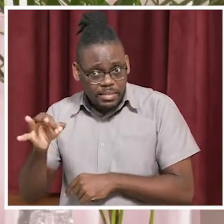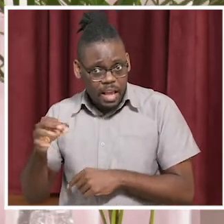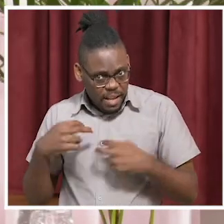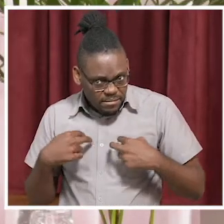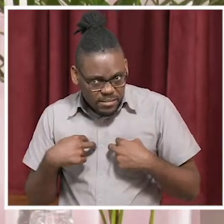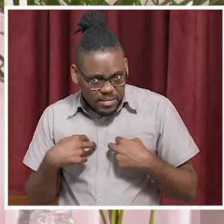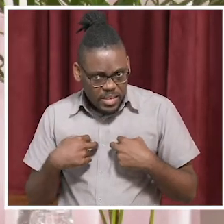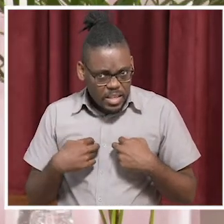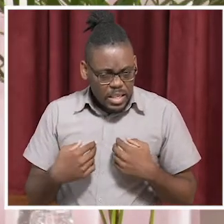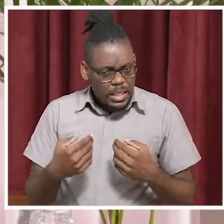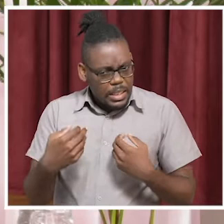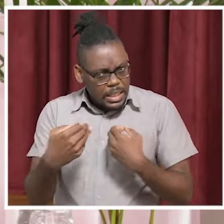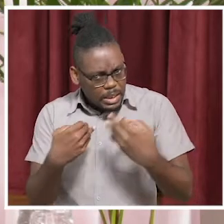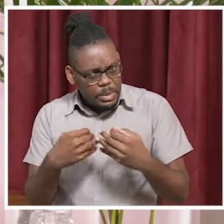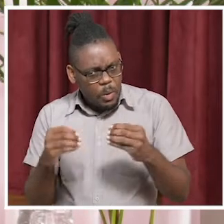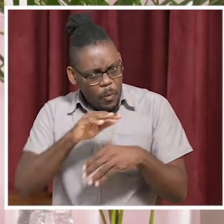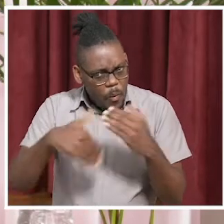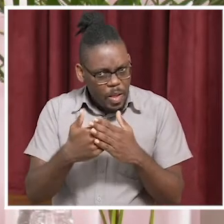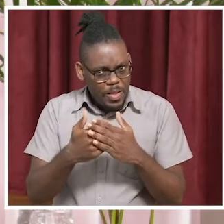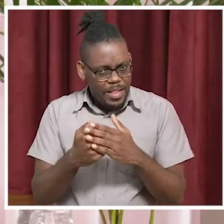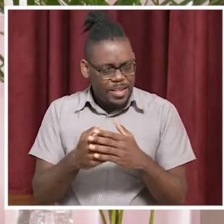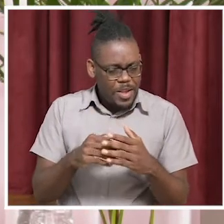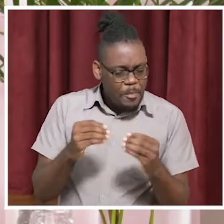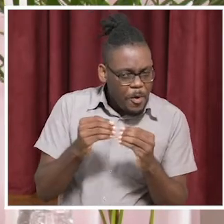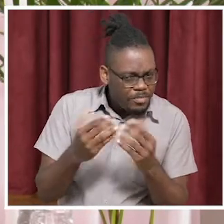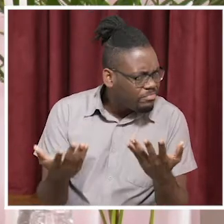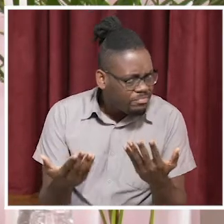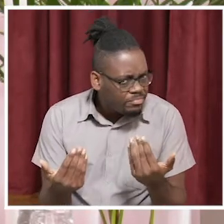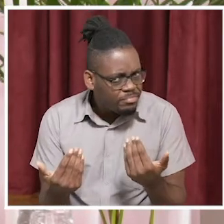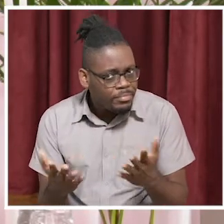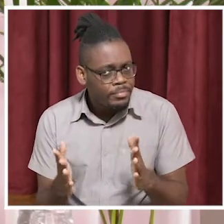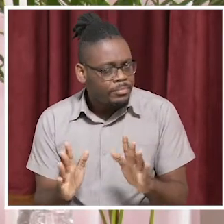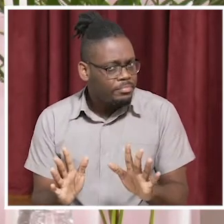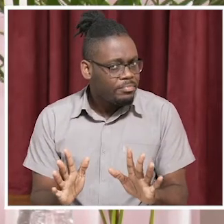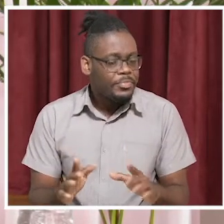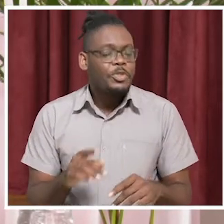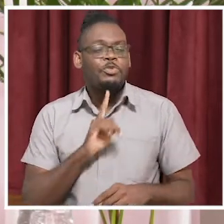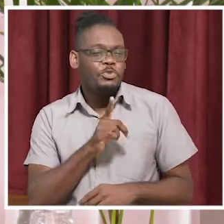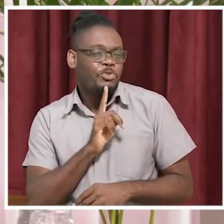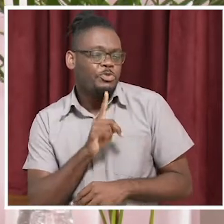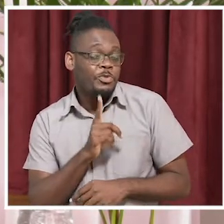the general assistance grant. Okay. And the assist person. So you assist with household